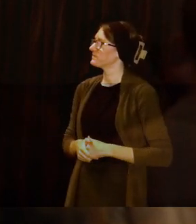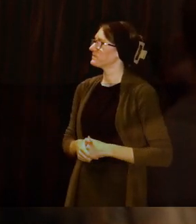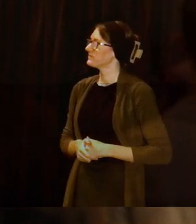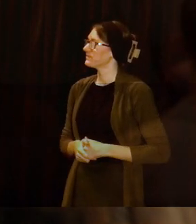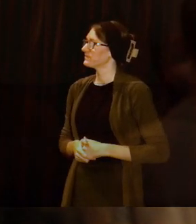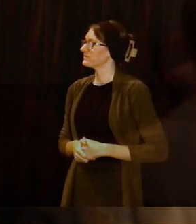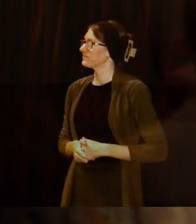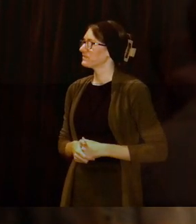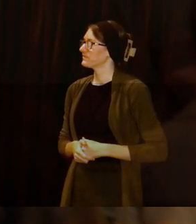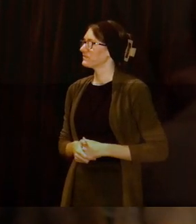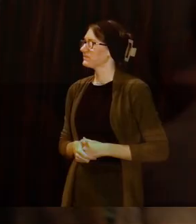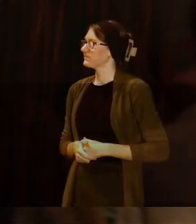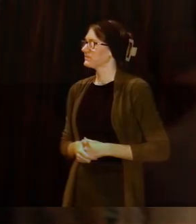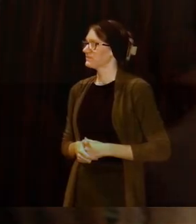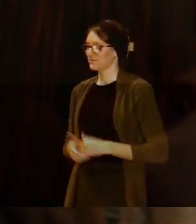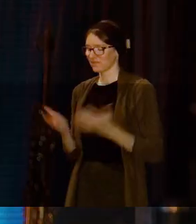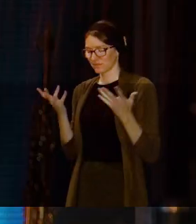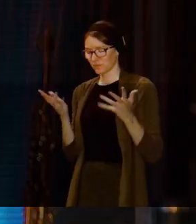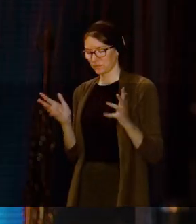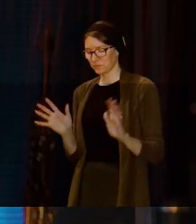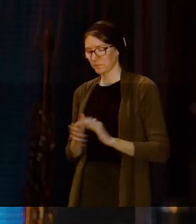Jesus.